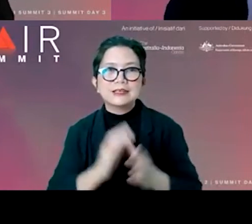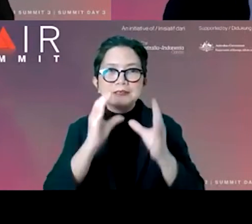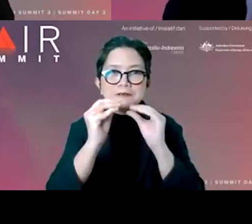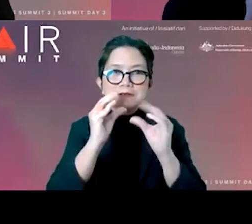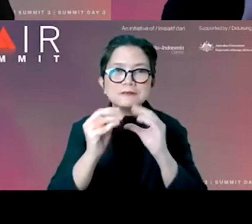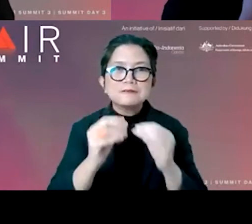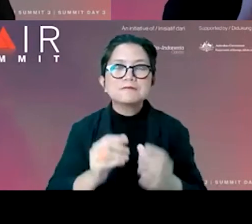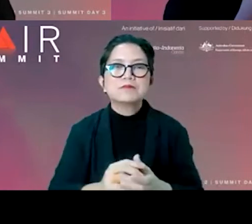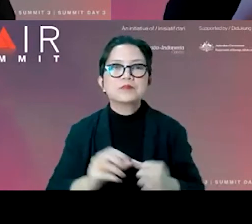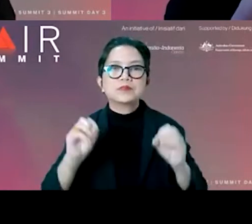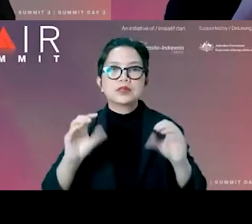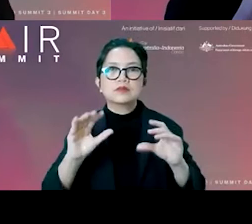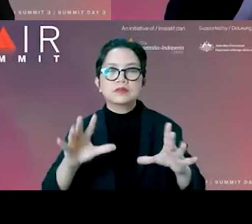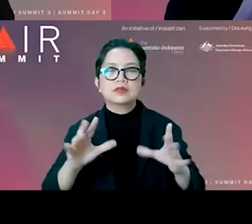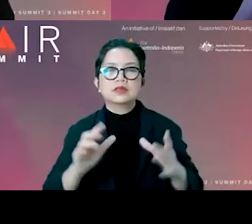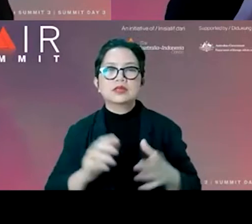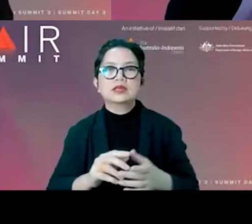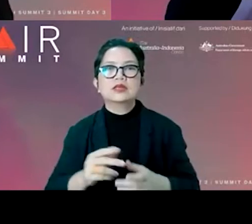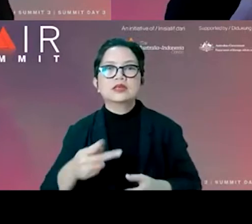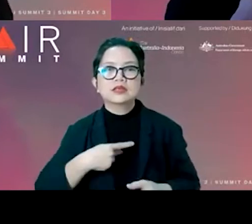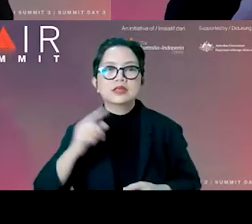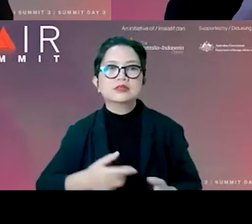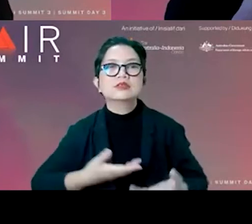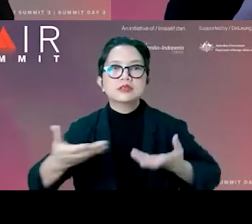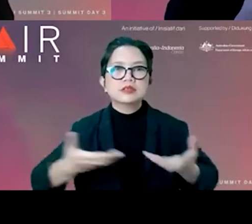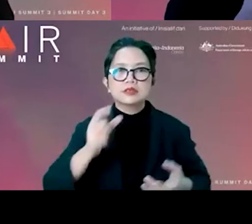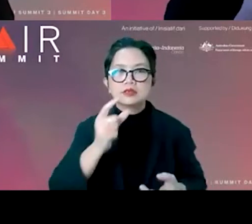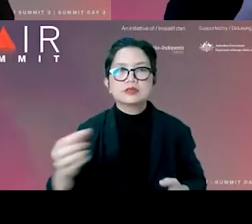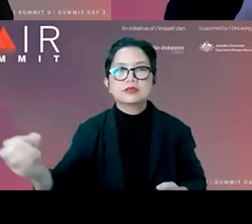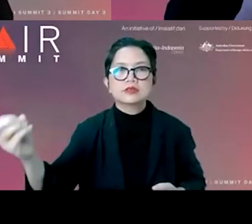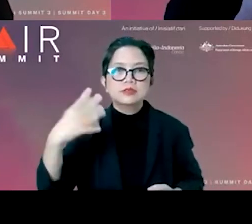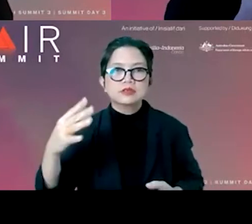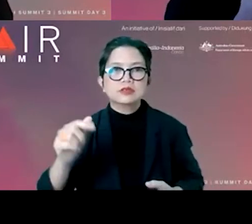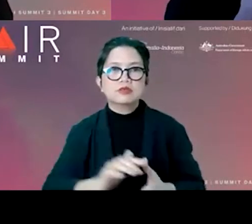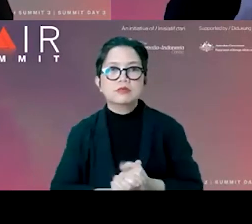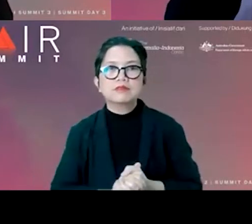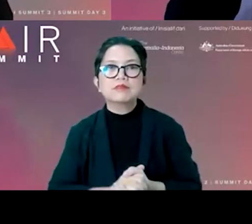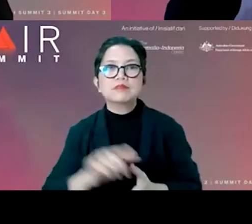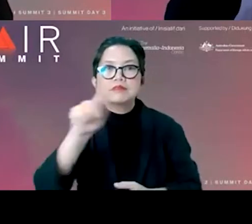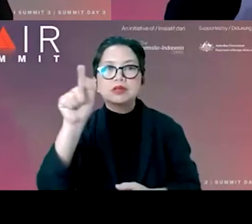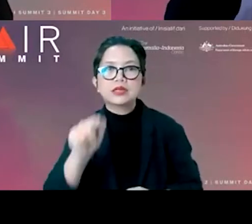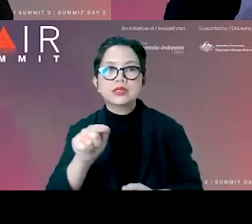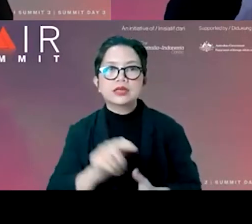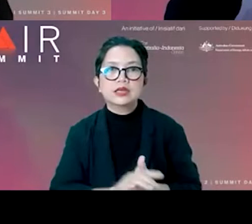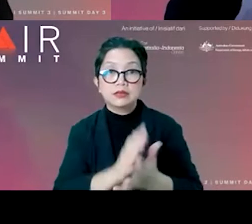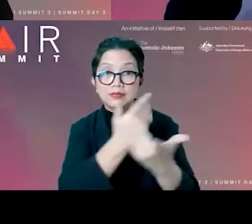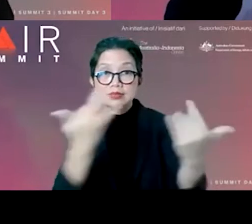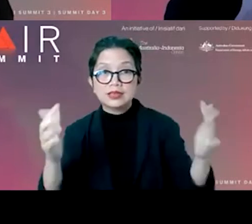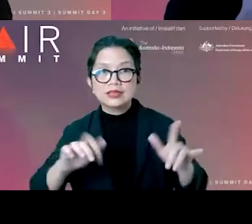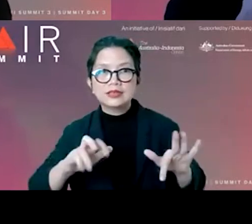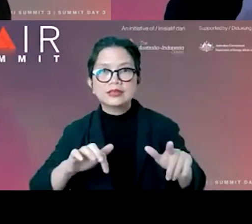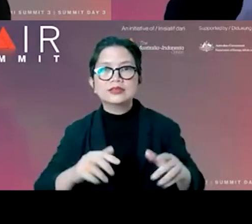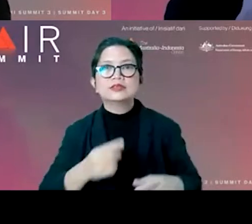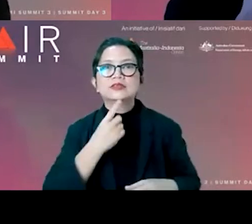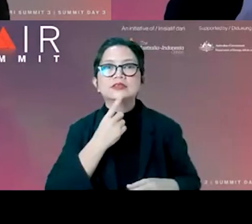to answer the audience question about how we involve, like in